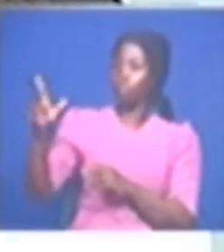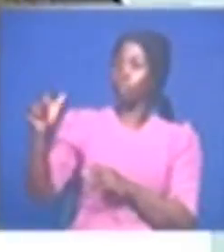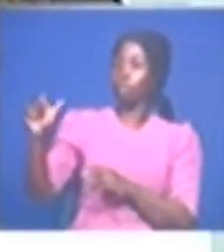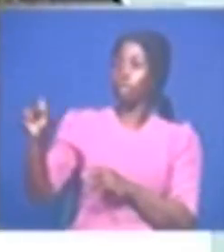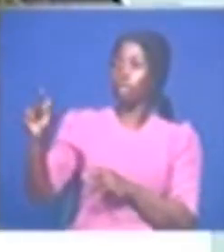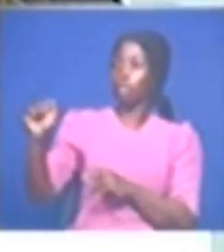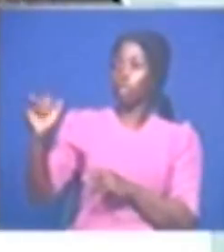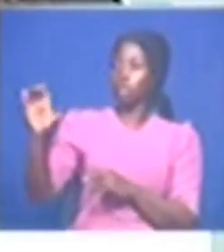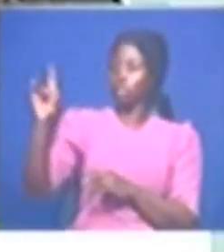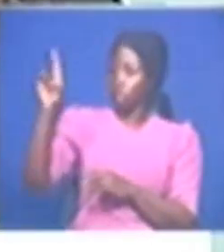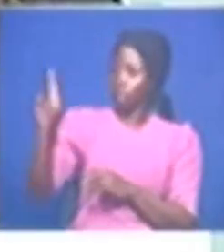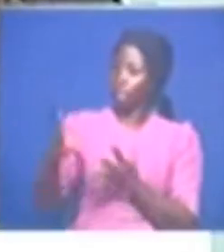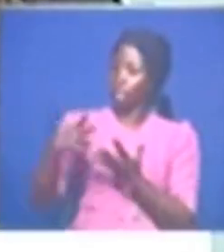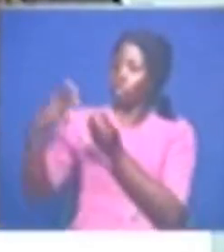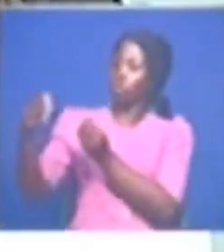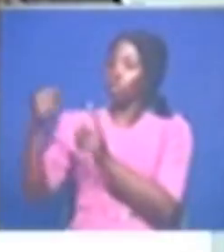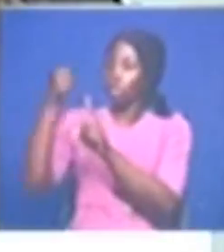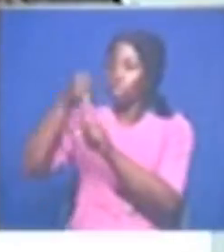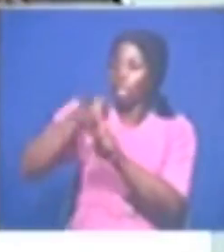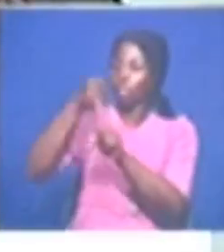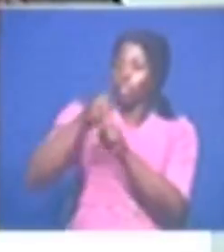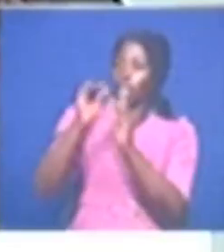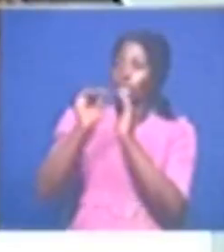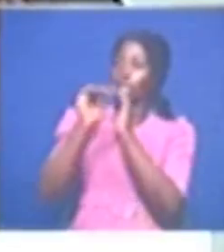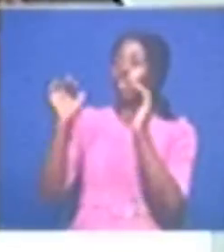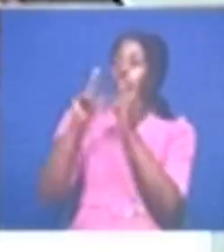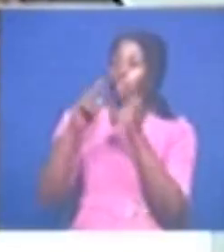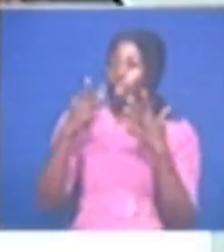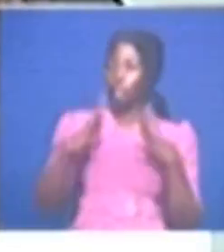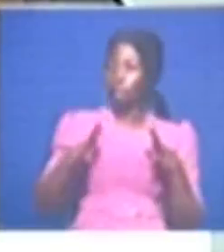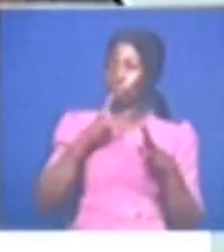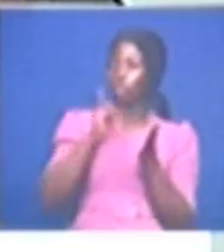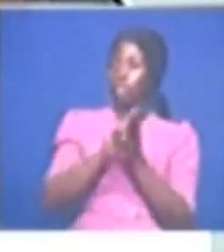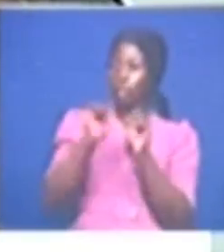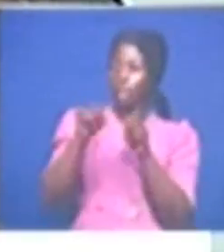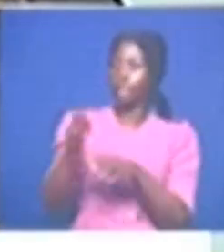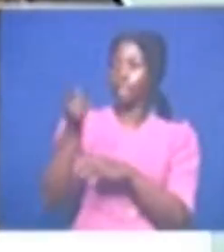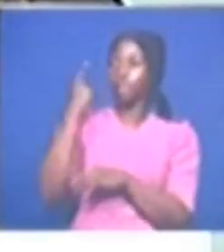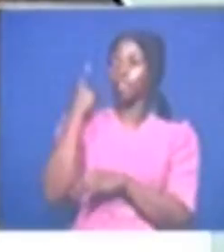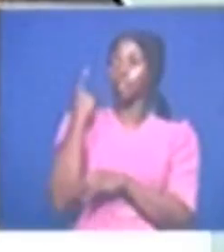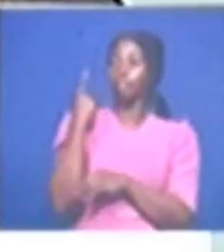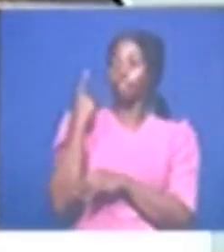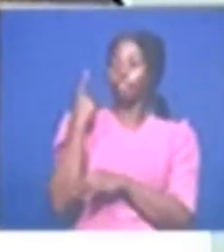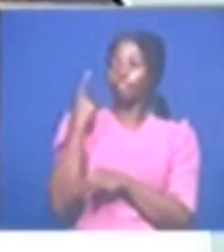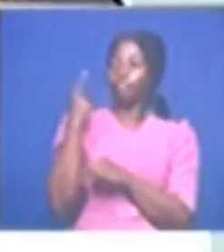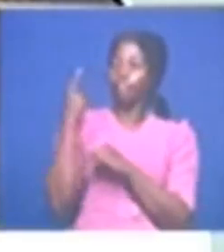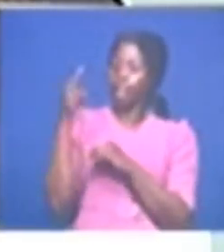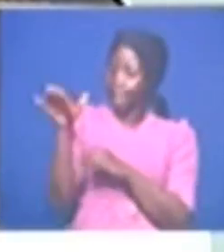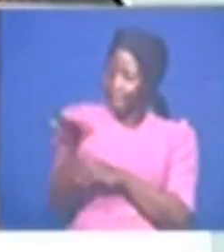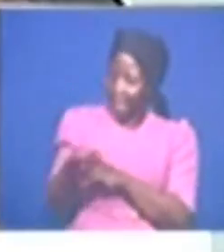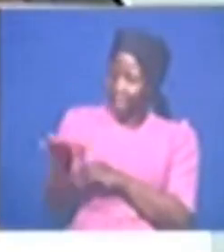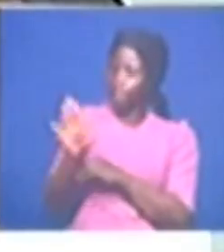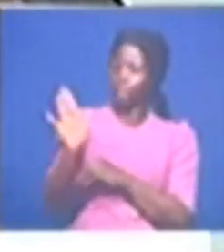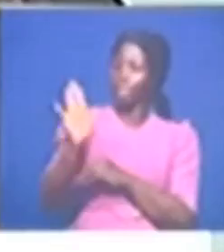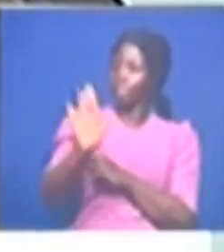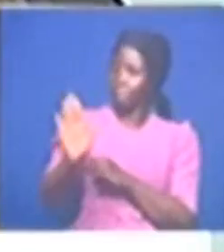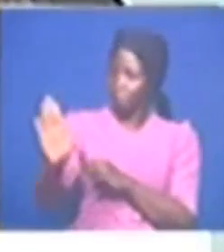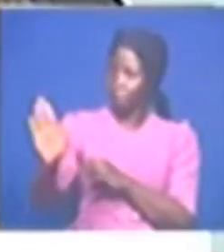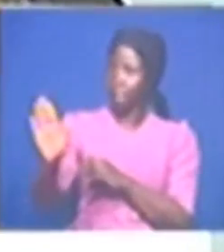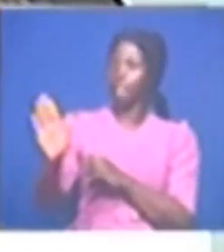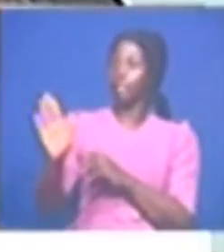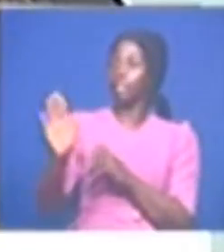go advocacy level to the people so that they realize the environment belongs to them. Second thing